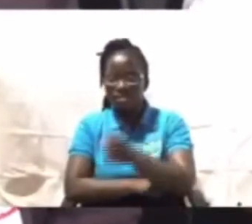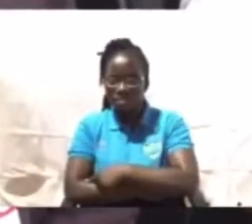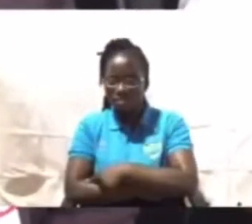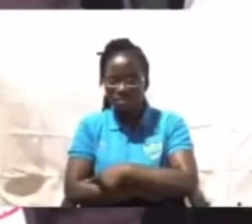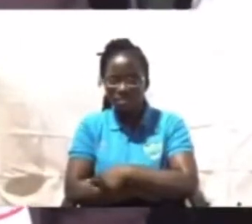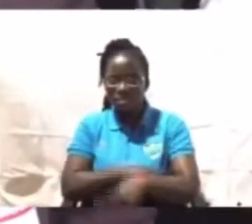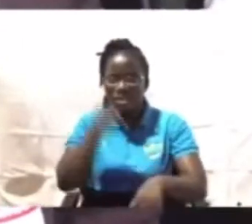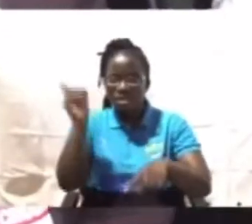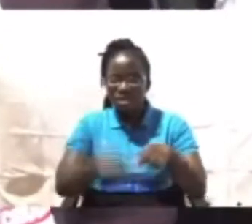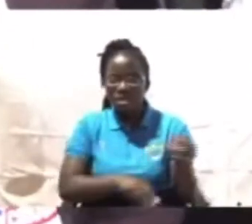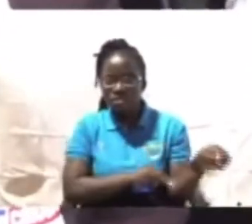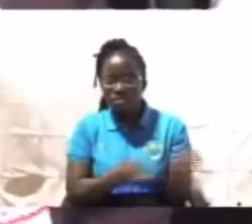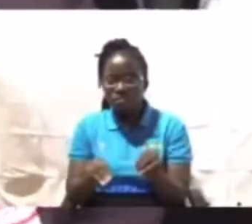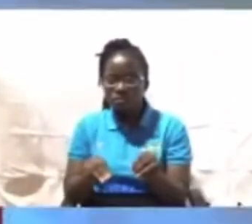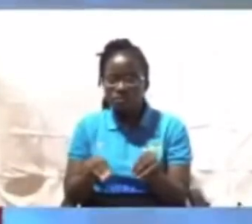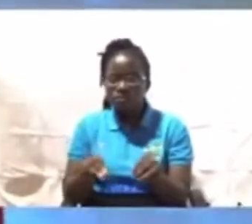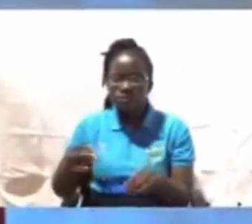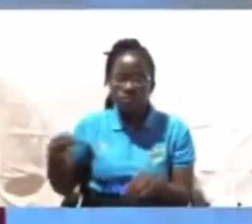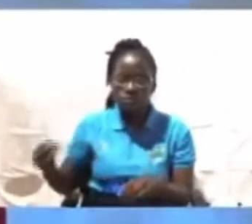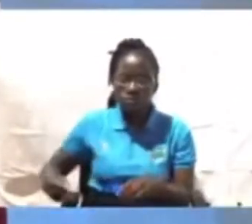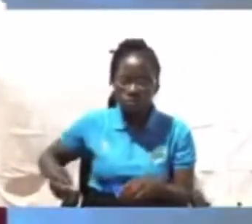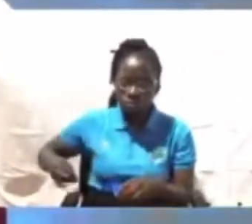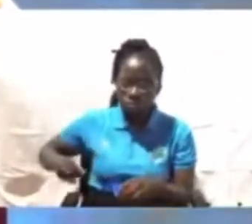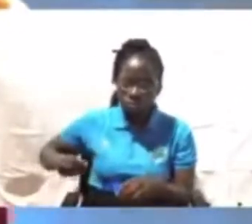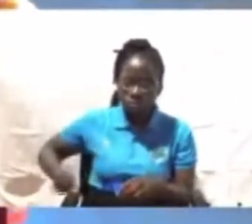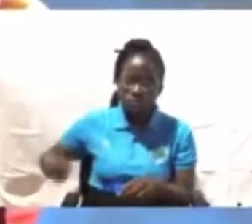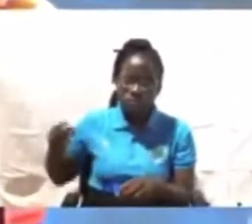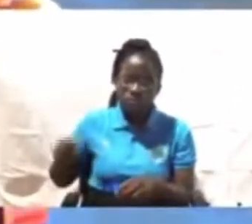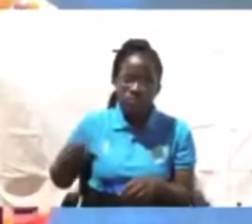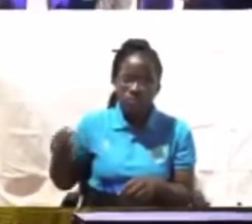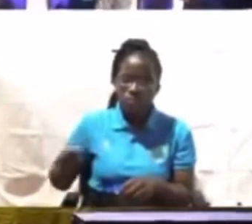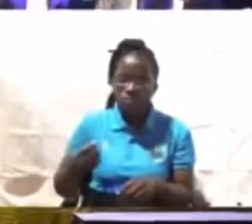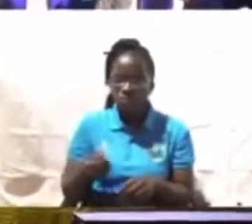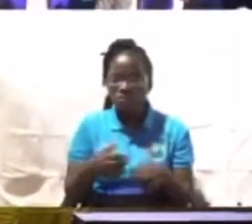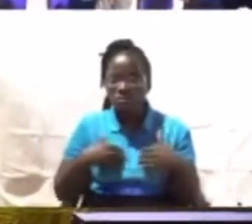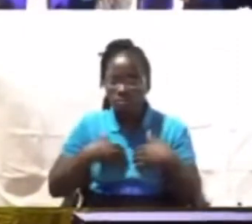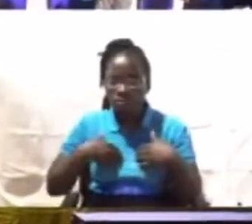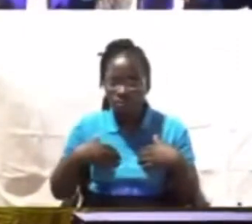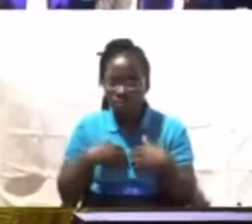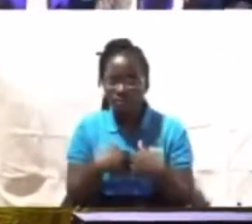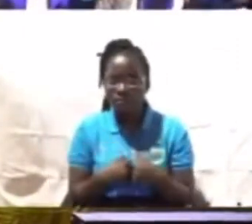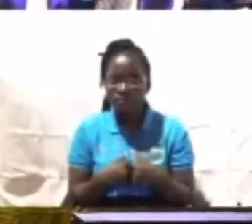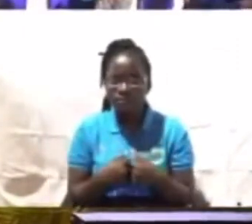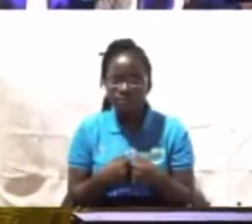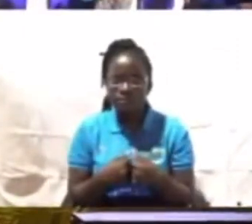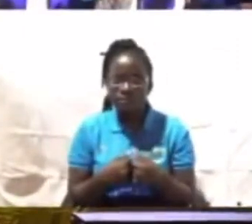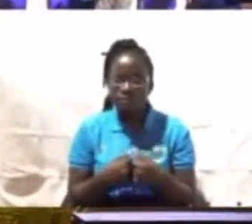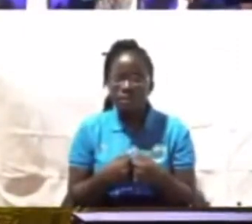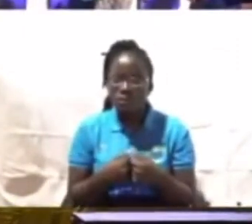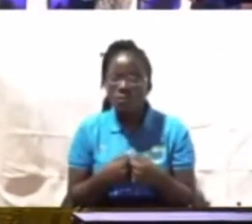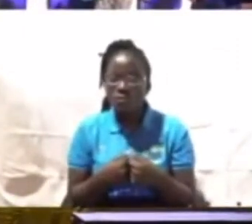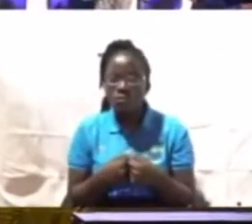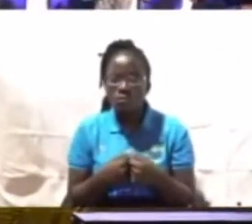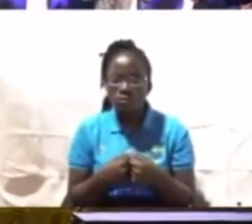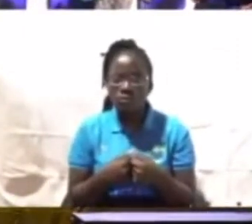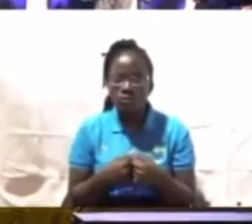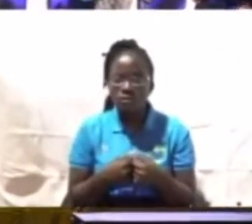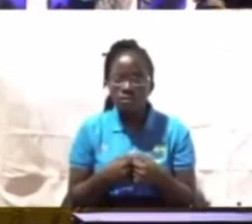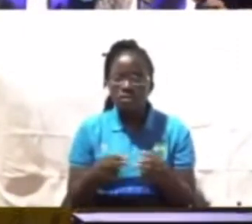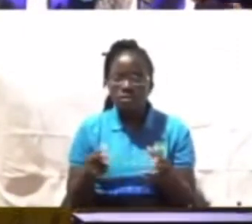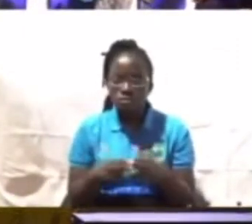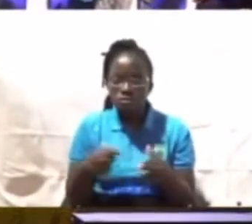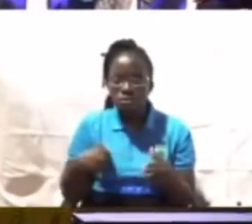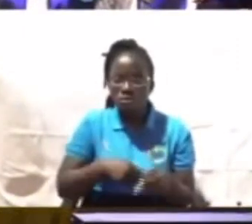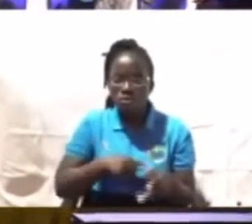brothers now, Musu Kwa Sorino. Your bompire, sir, your gusumpire sooner, and a carman I shout to a demo,